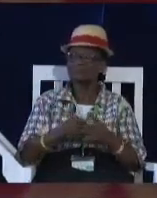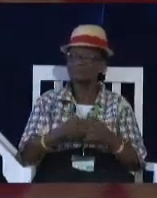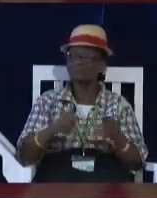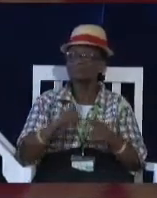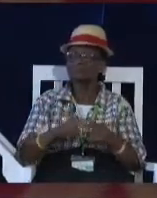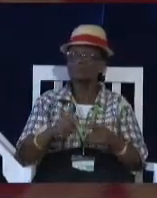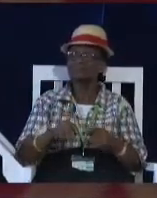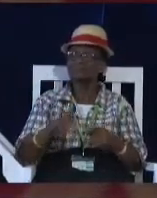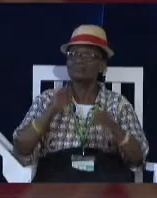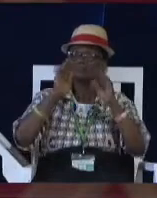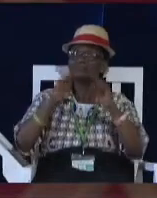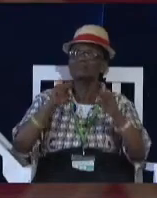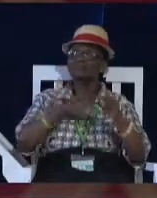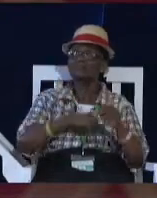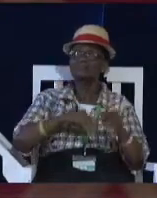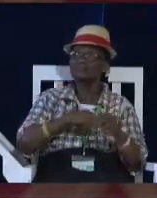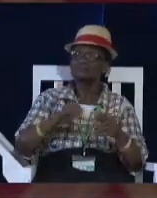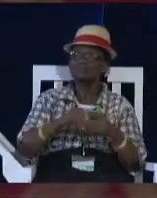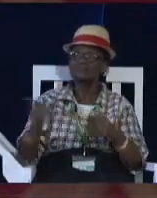receive your healing.